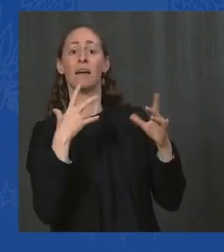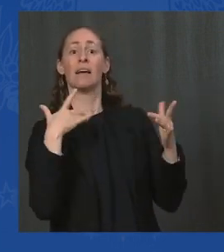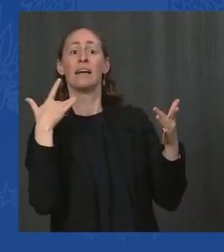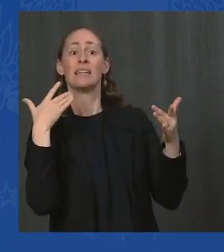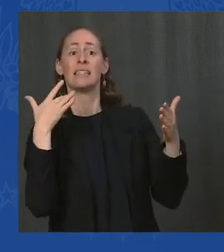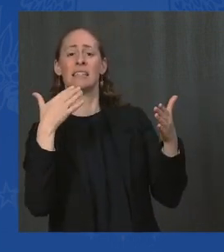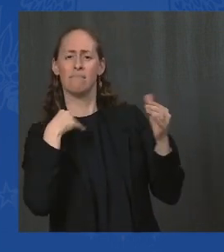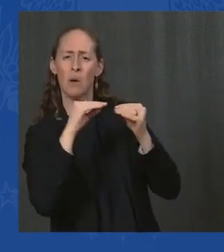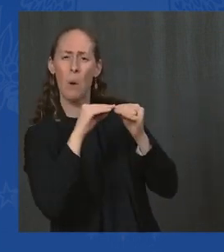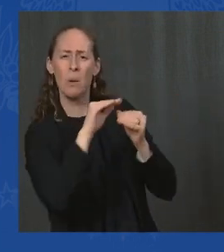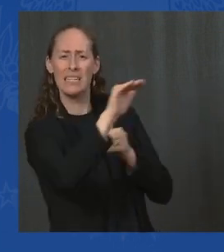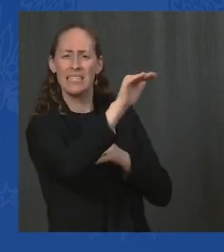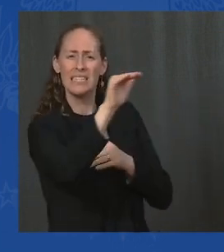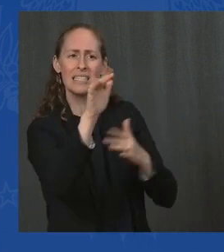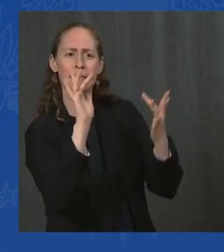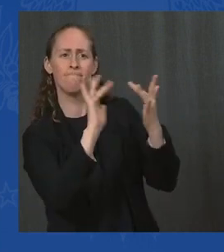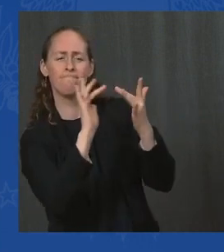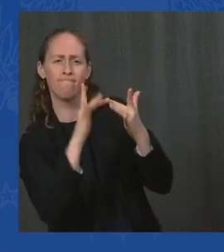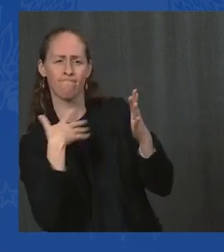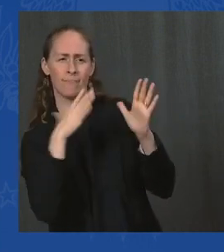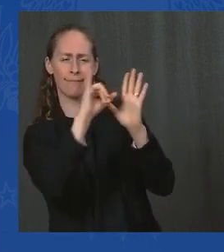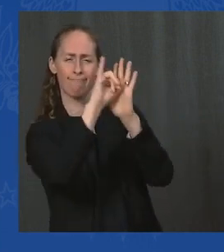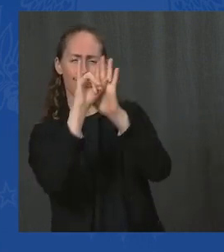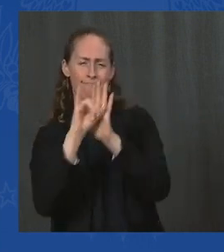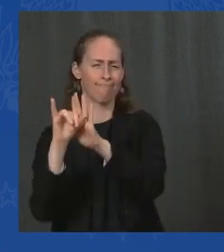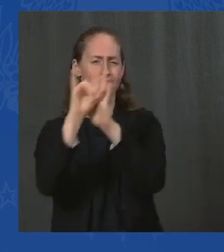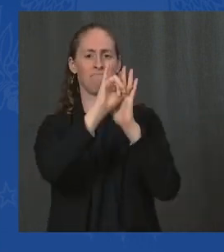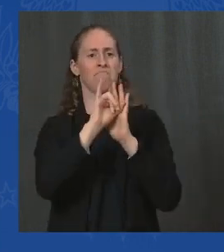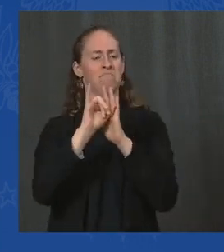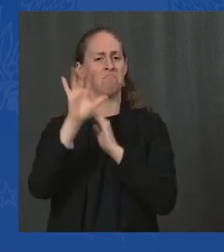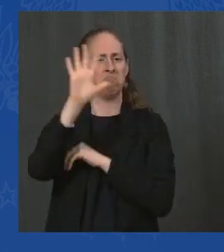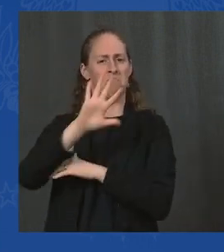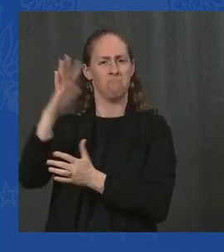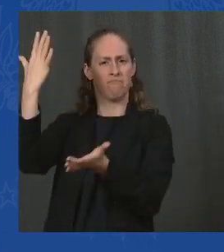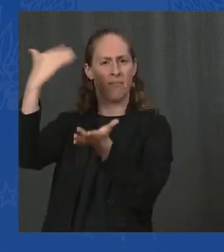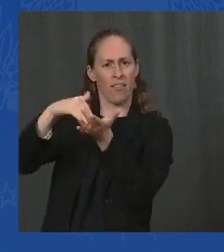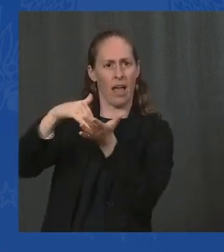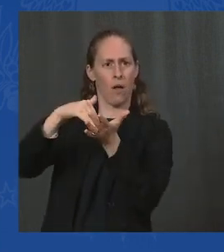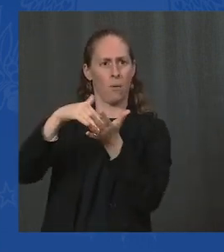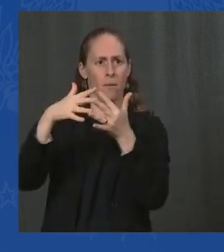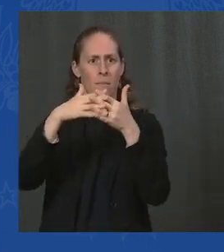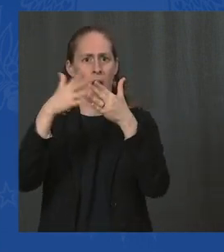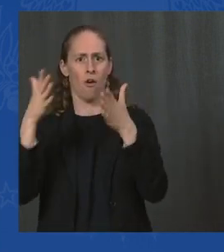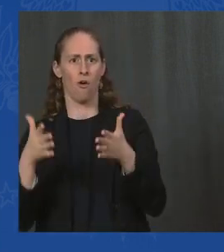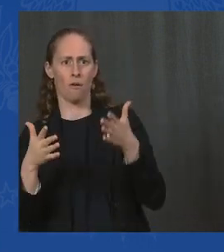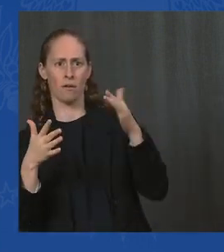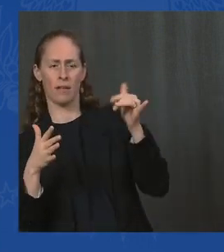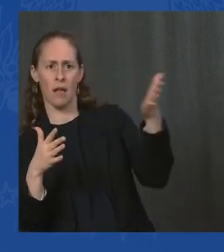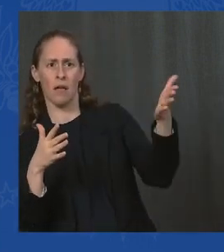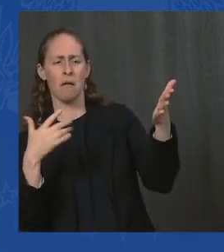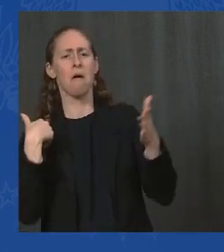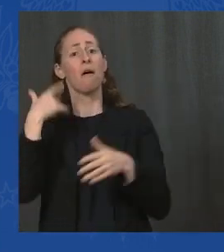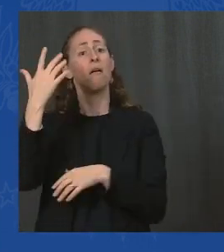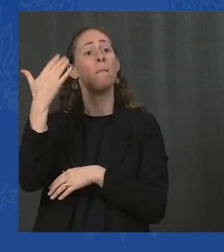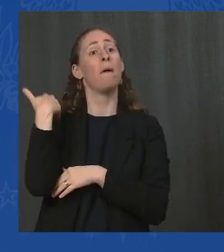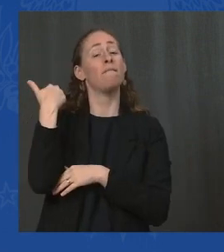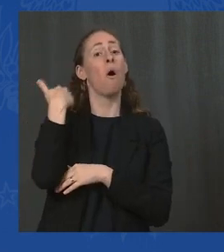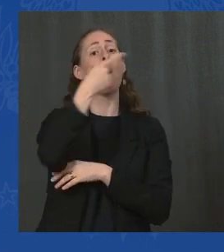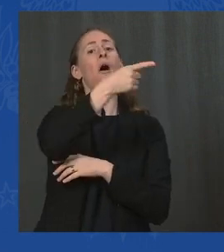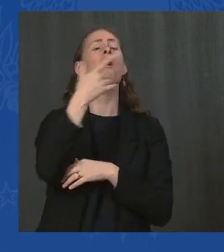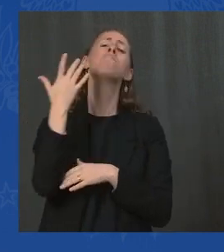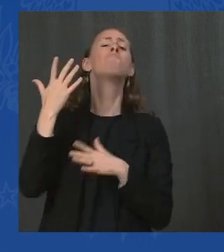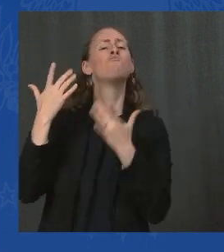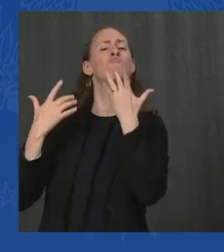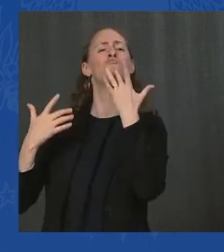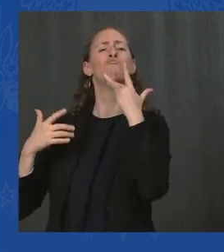around 5,000 Americans who had decided earlier to stay in Afghanistan but now wanted